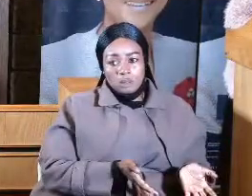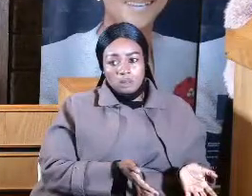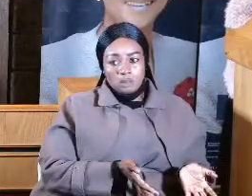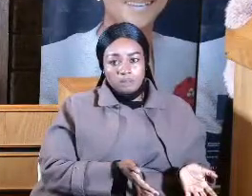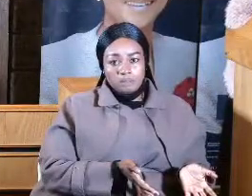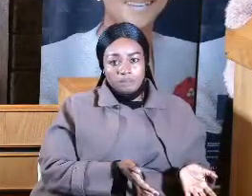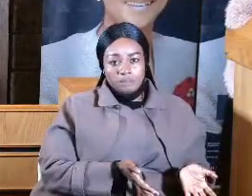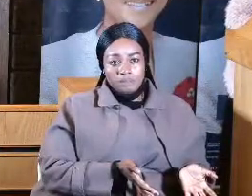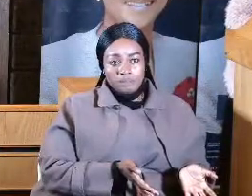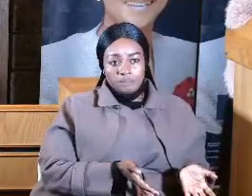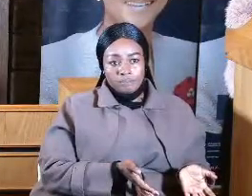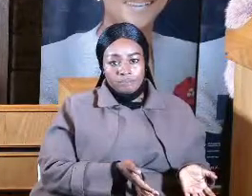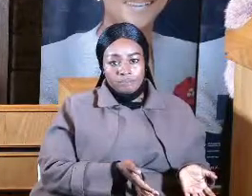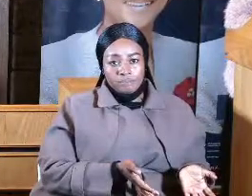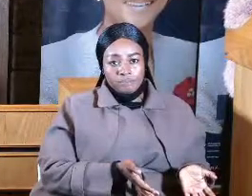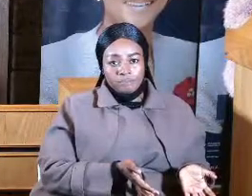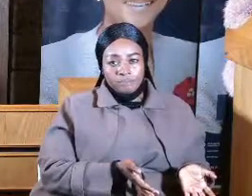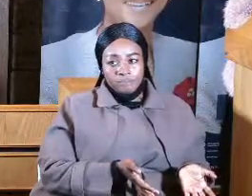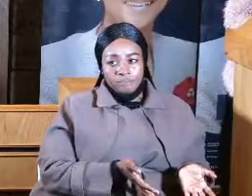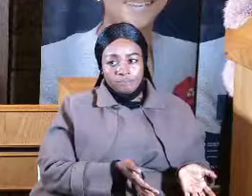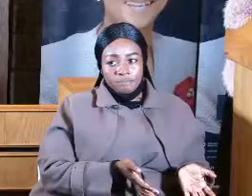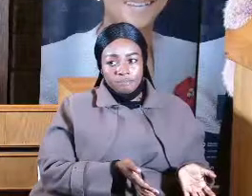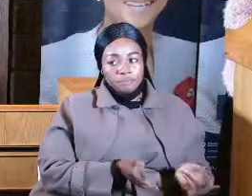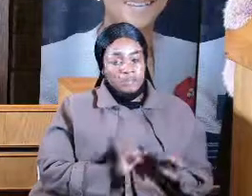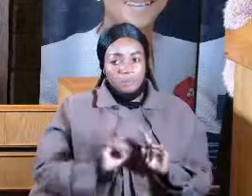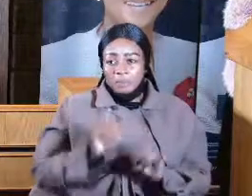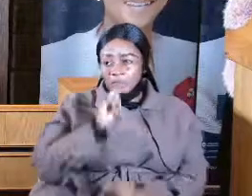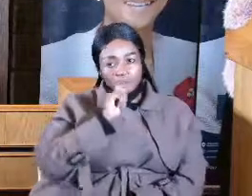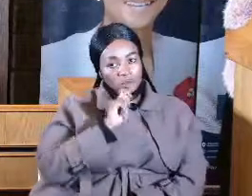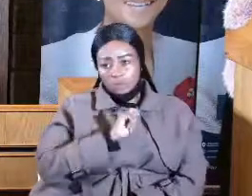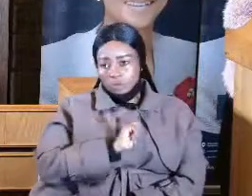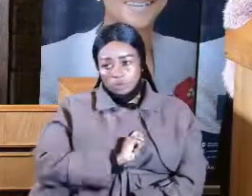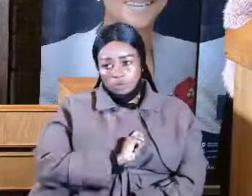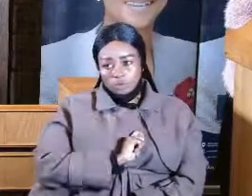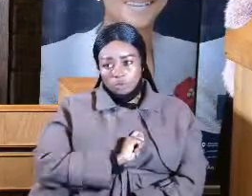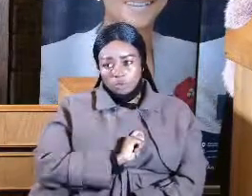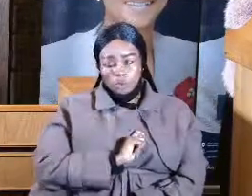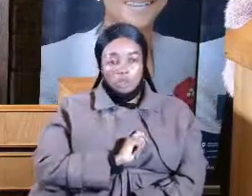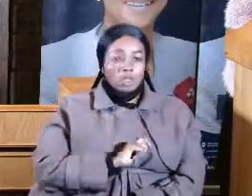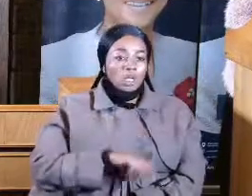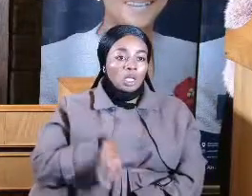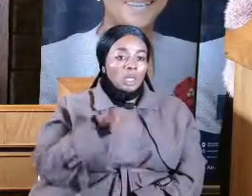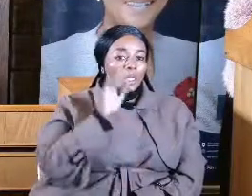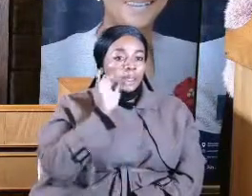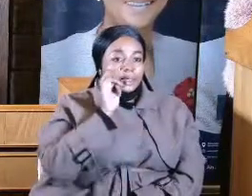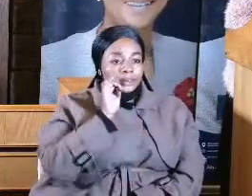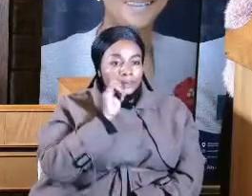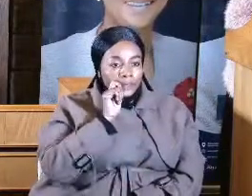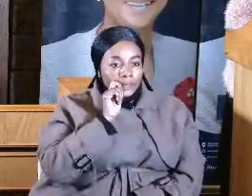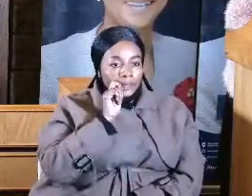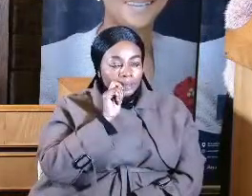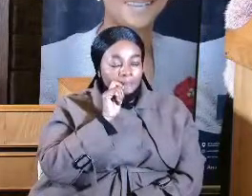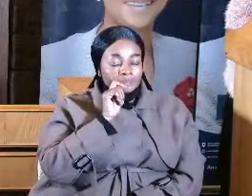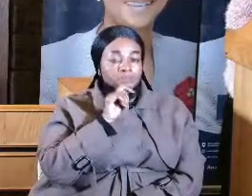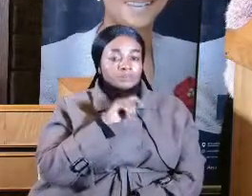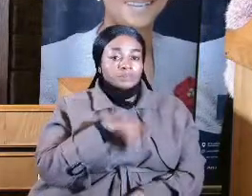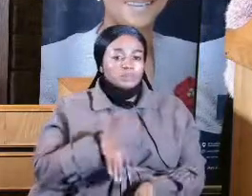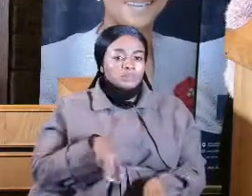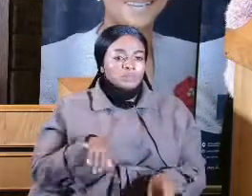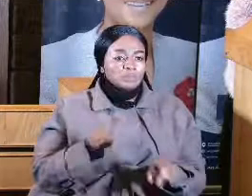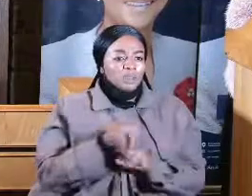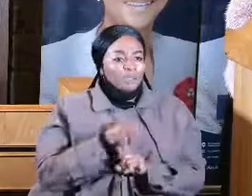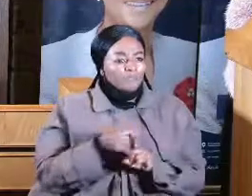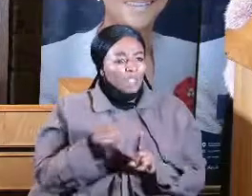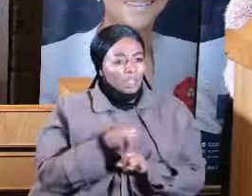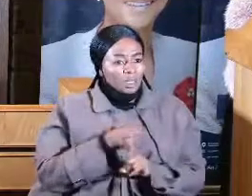this day, Asian time, you know, gender-based violence is very rife in South Africa, as we know. You